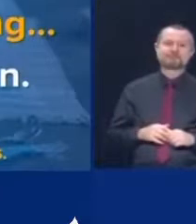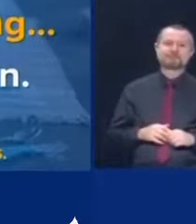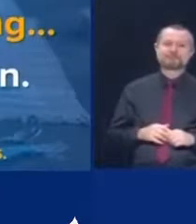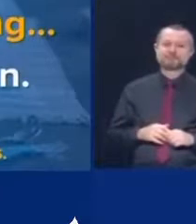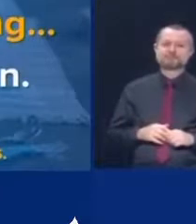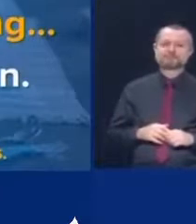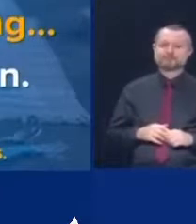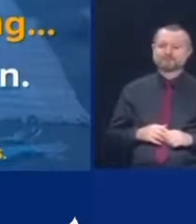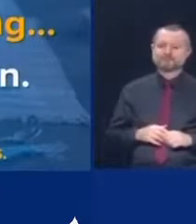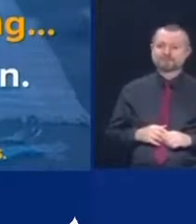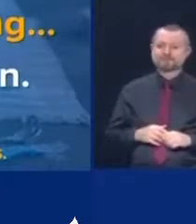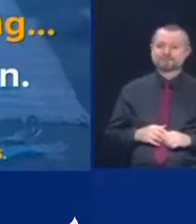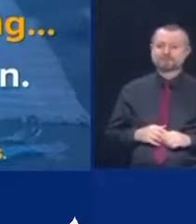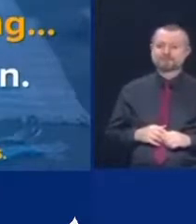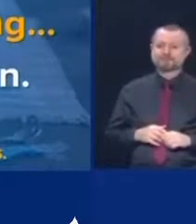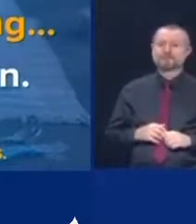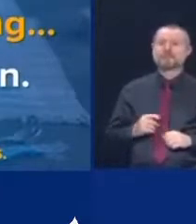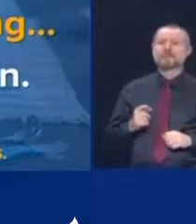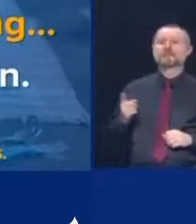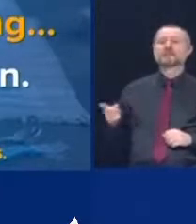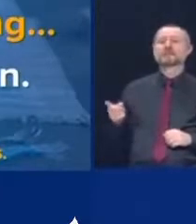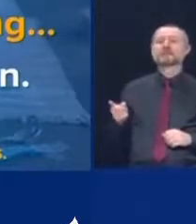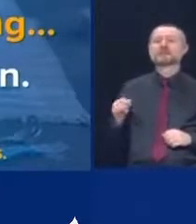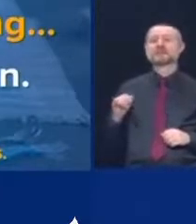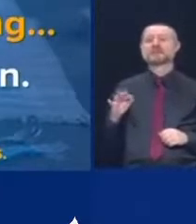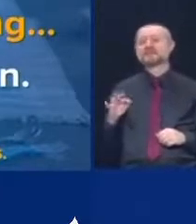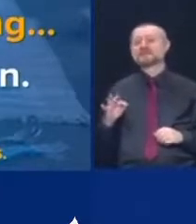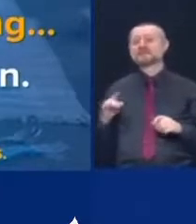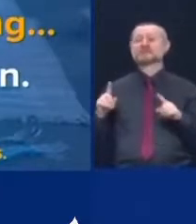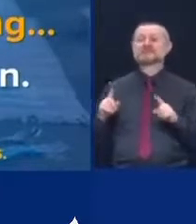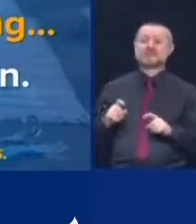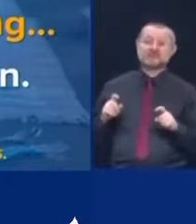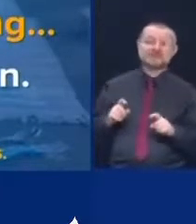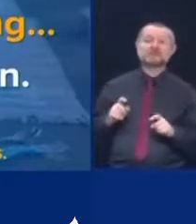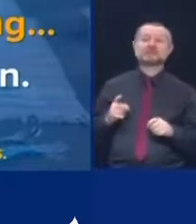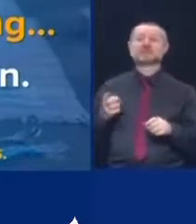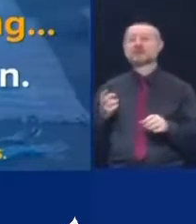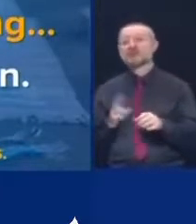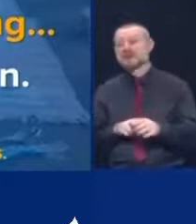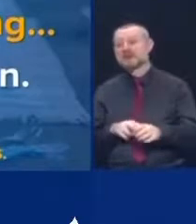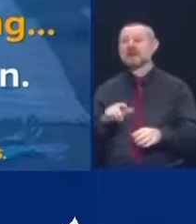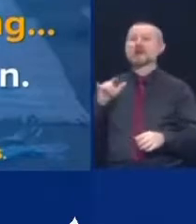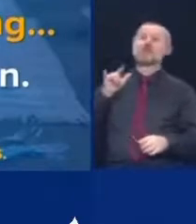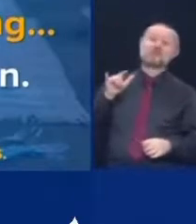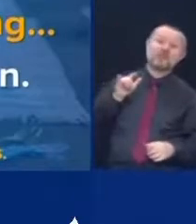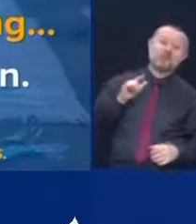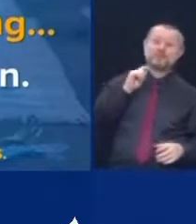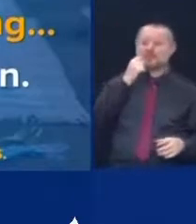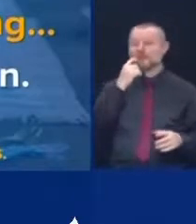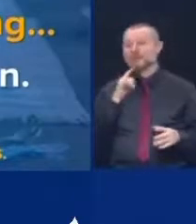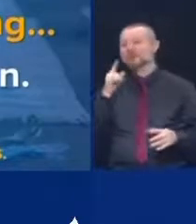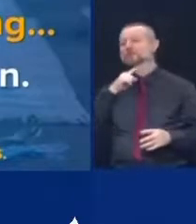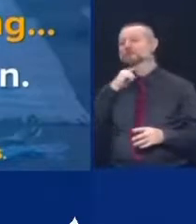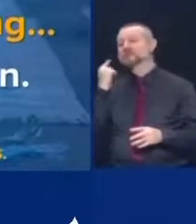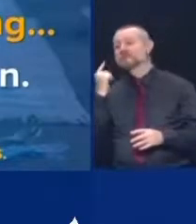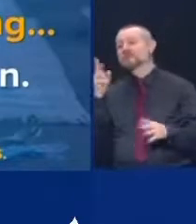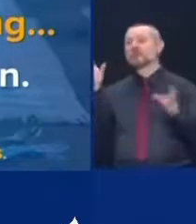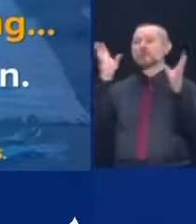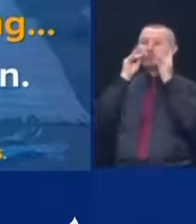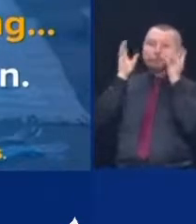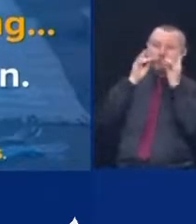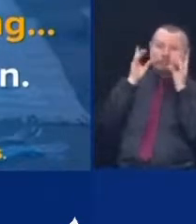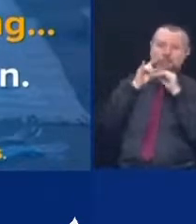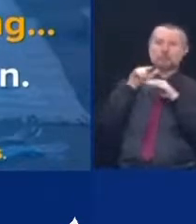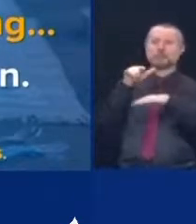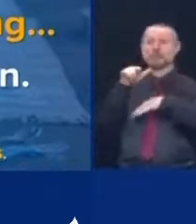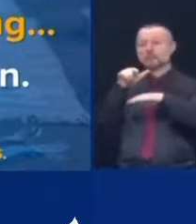Why? Well, they say even if I get a test, I have to get it on an airplane. An airplane is risky. I have to go through the airport. The airport is